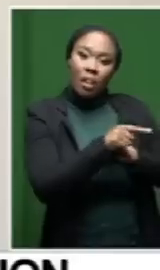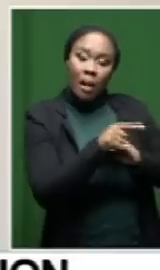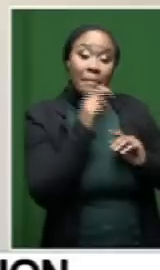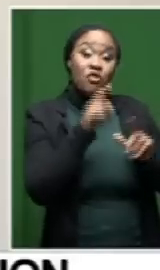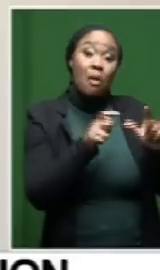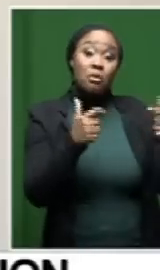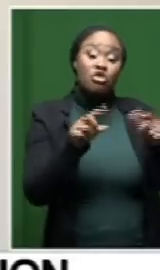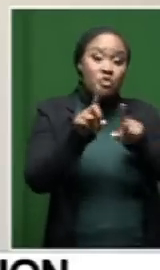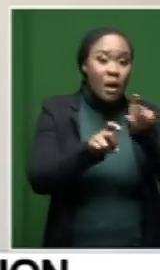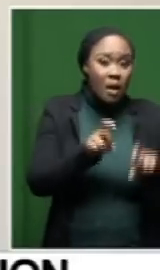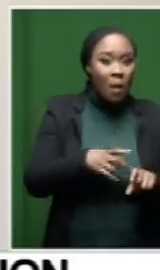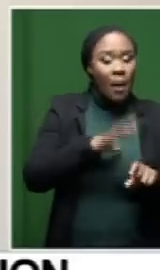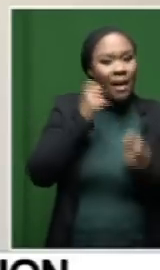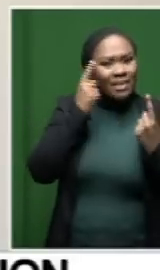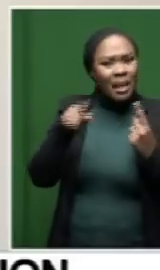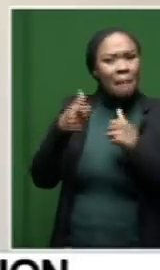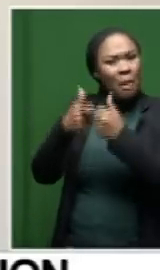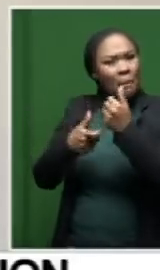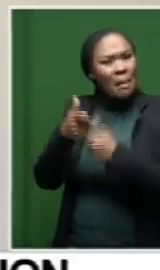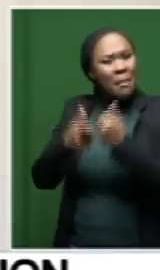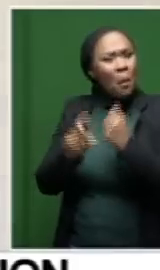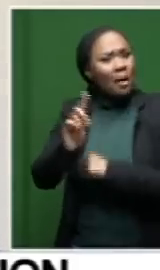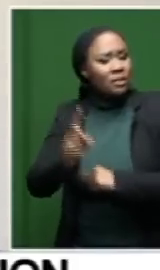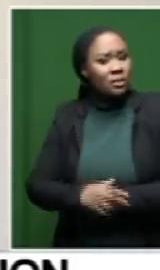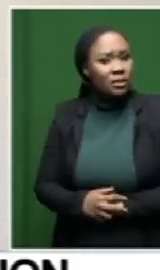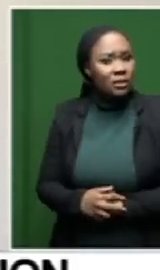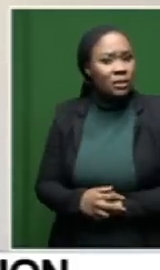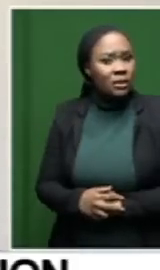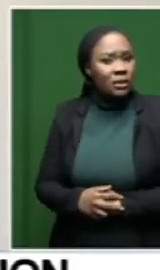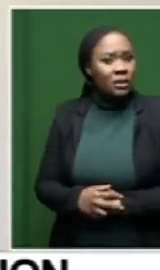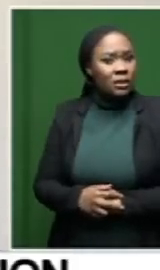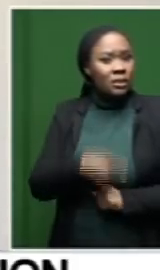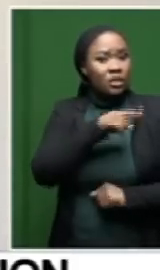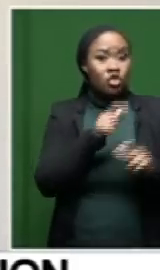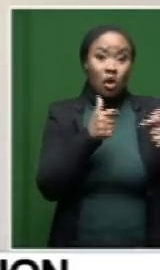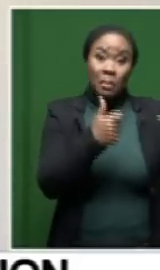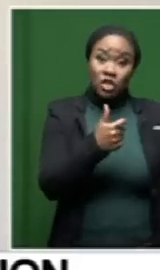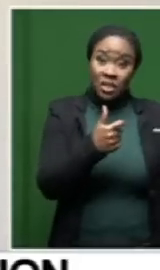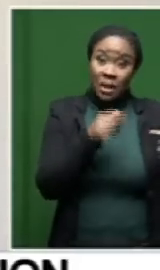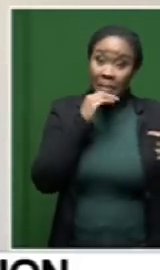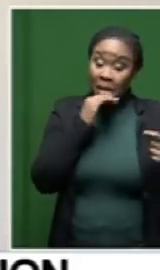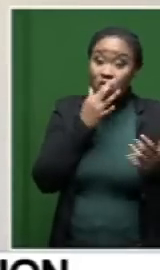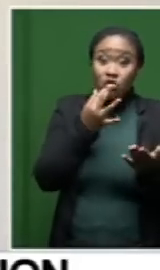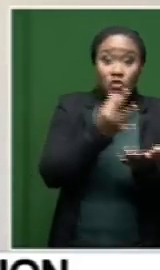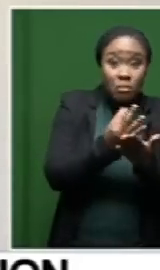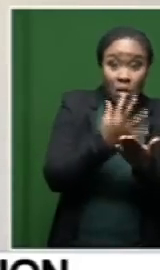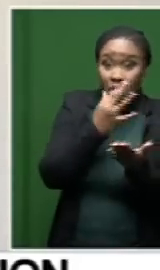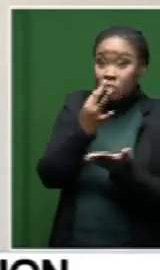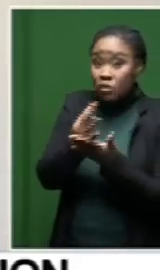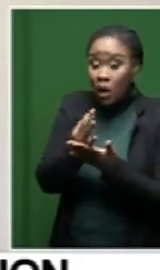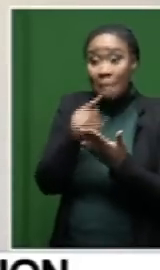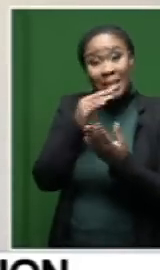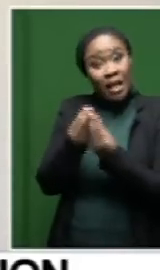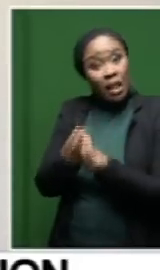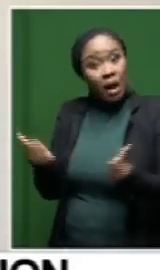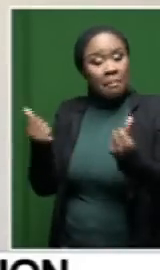inquiry is to understand the scope of the problem. So commissions of inquiry do not in themselves produce a solution. What they do,